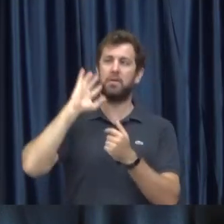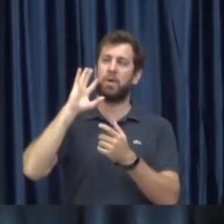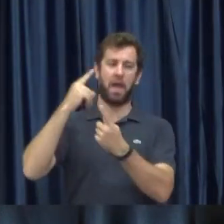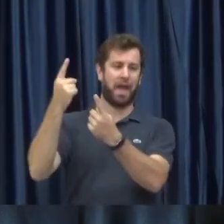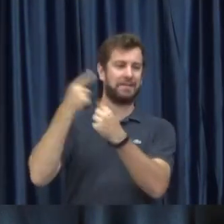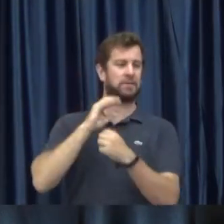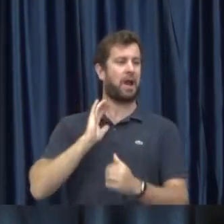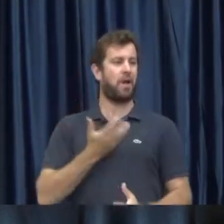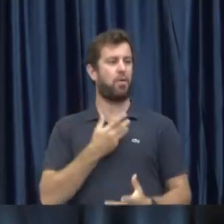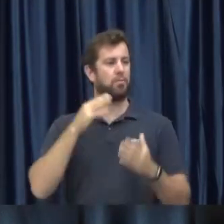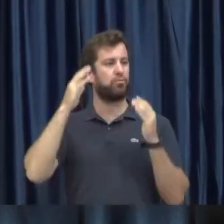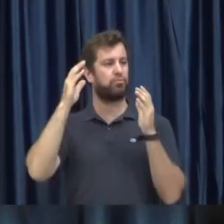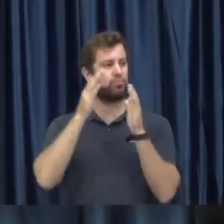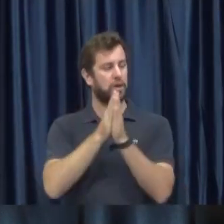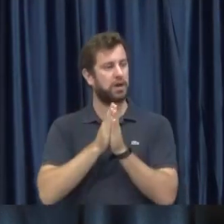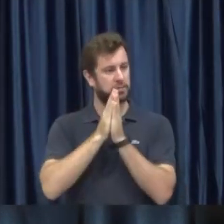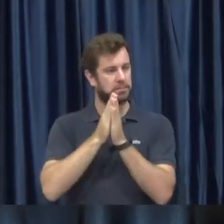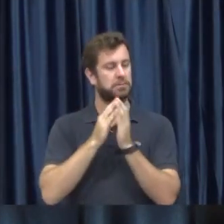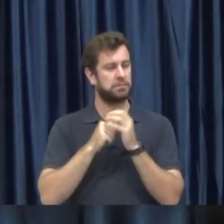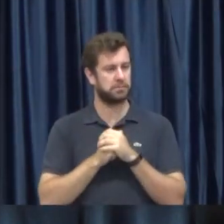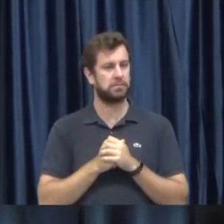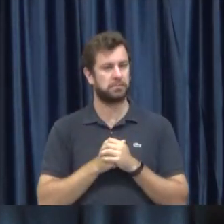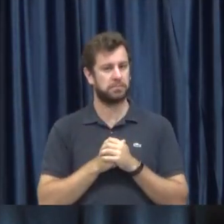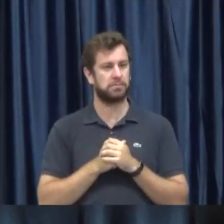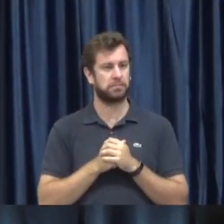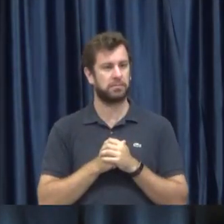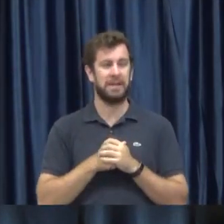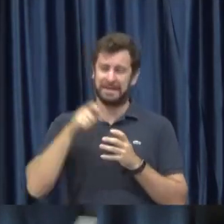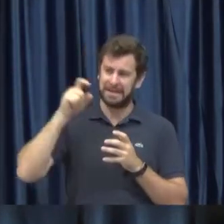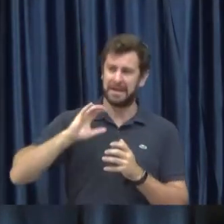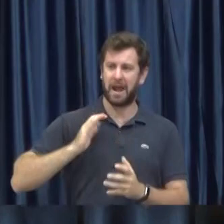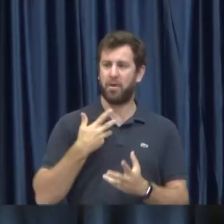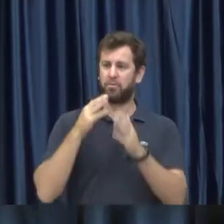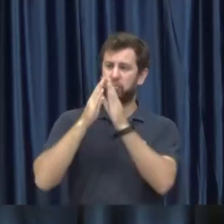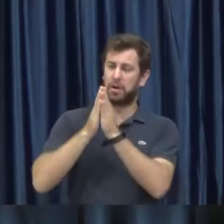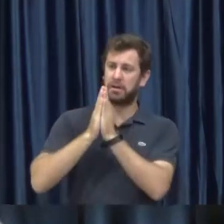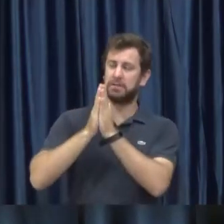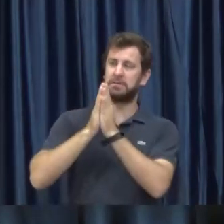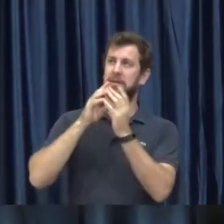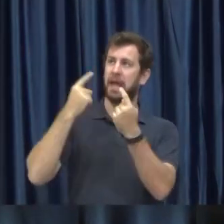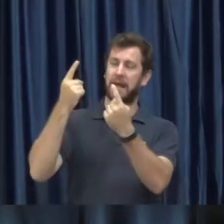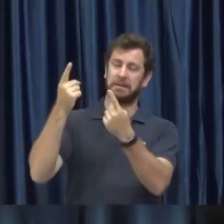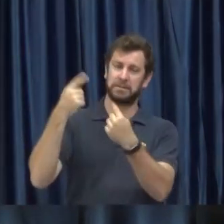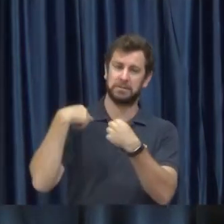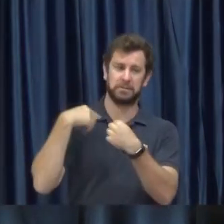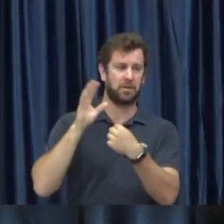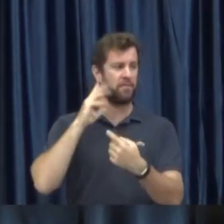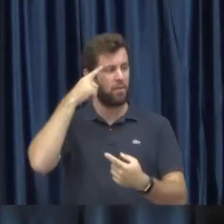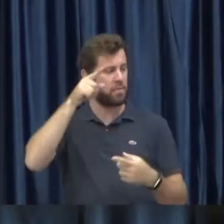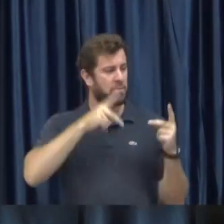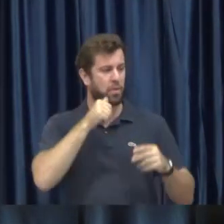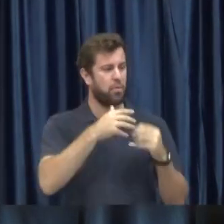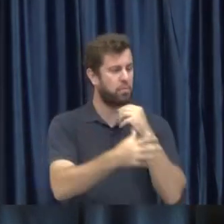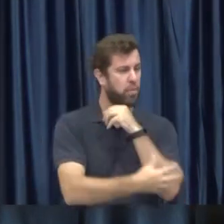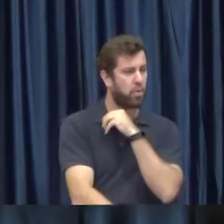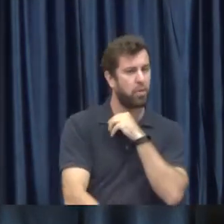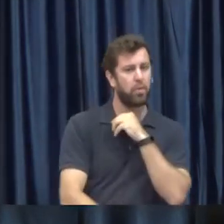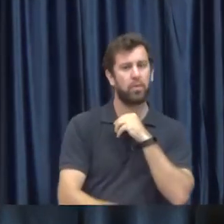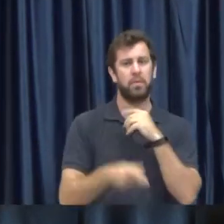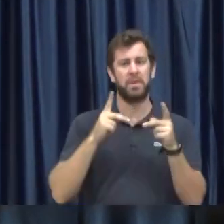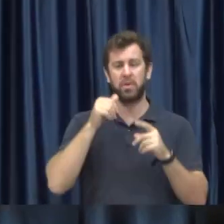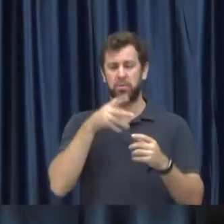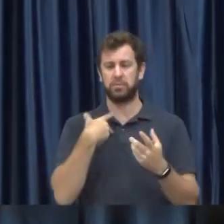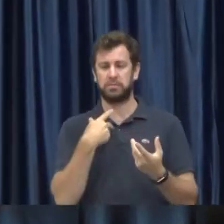we need our prayers to be answered. The prayers for the poor, the prayers for the suffering, the prayers for